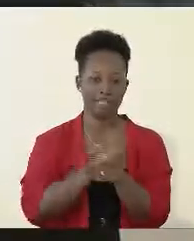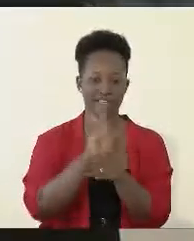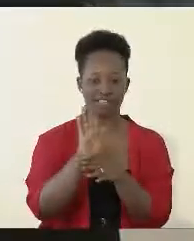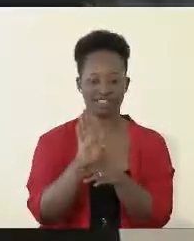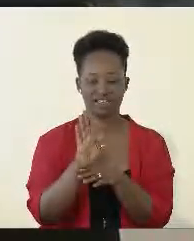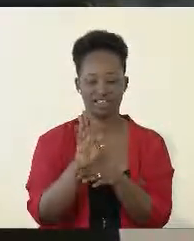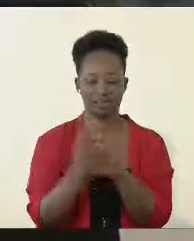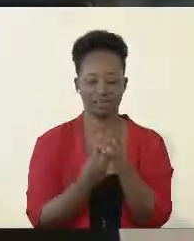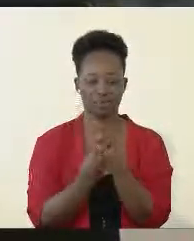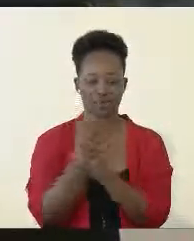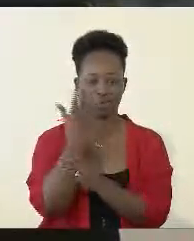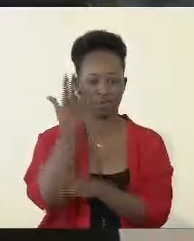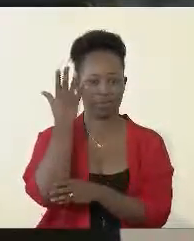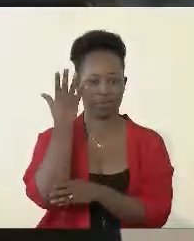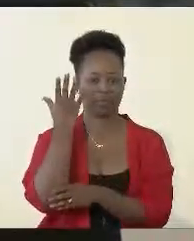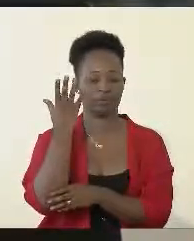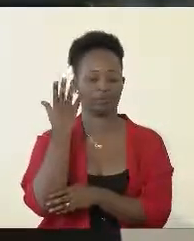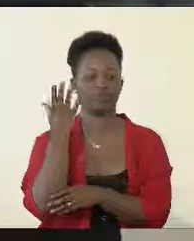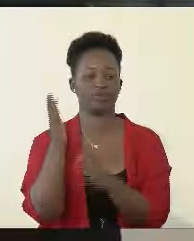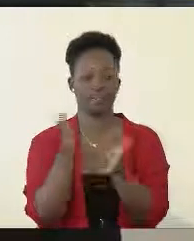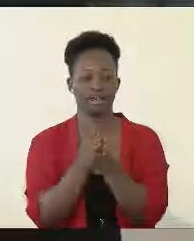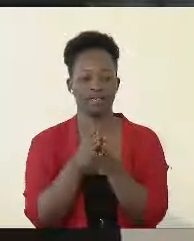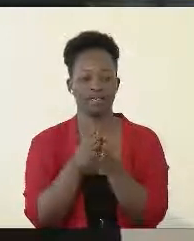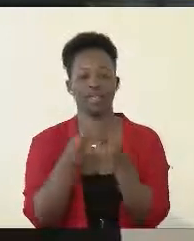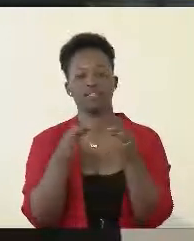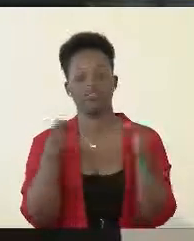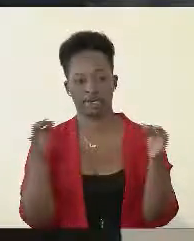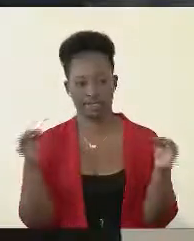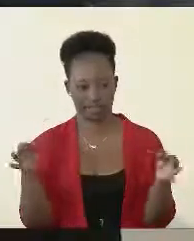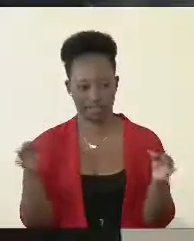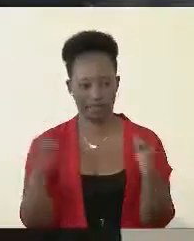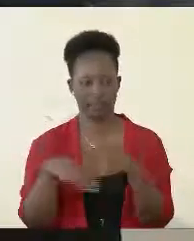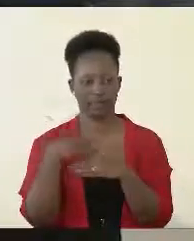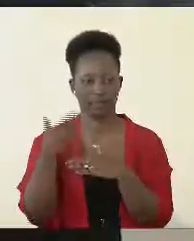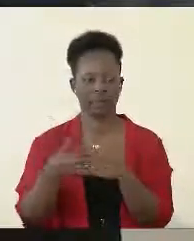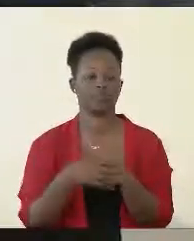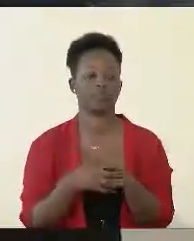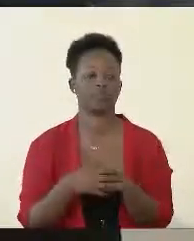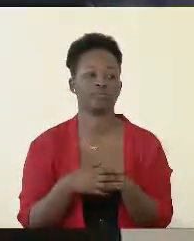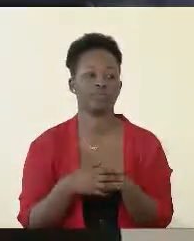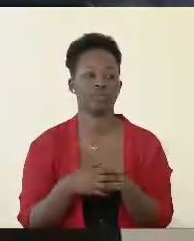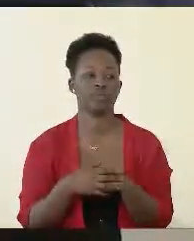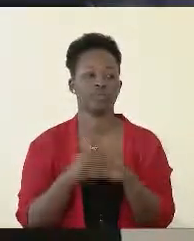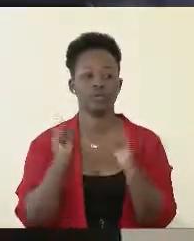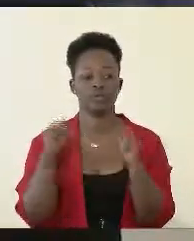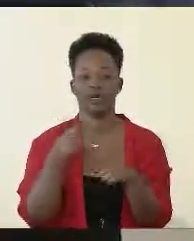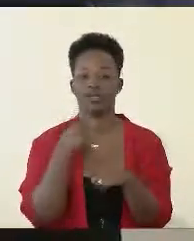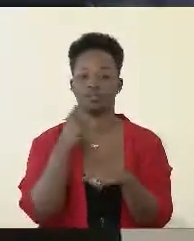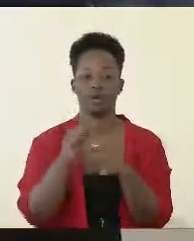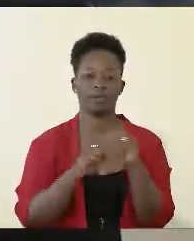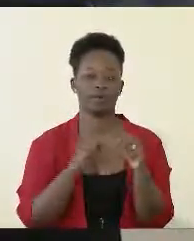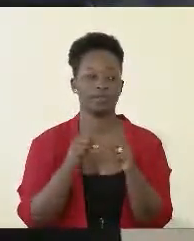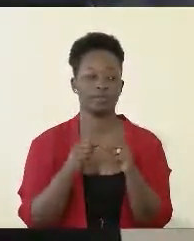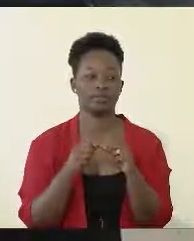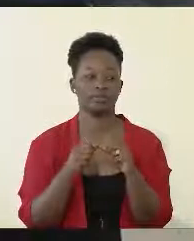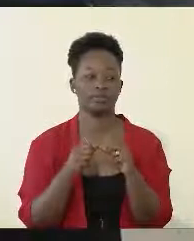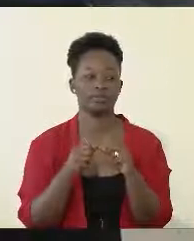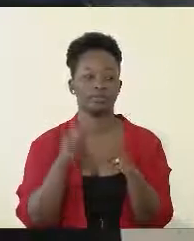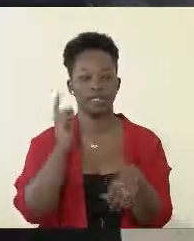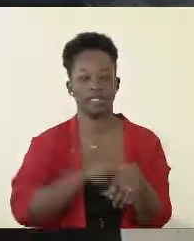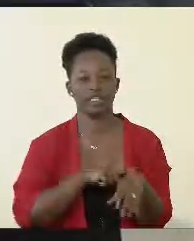is growing and expanding. Then you can talk about when you notice